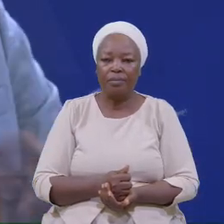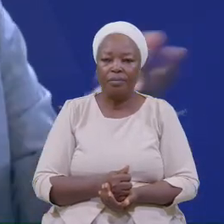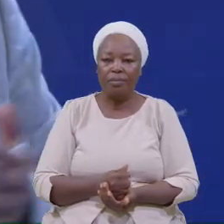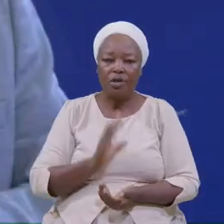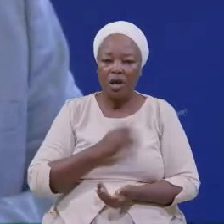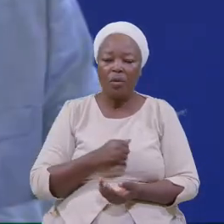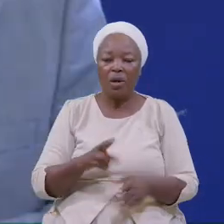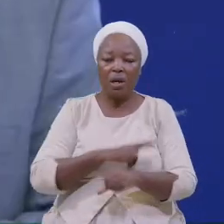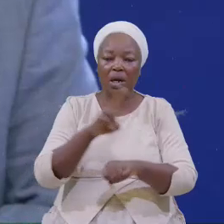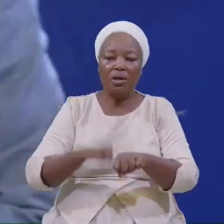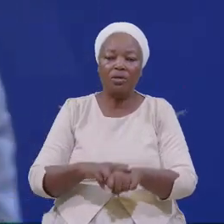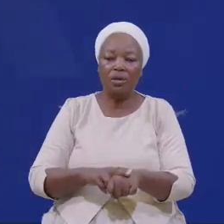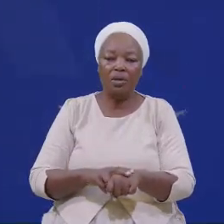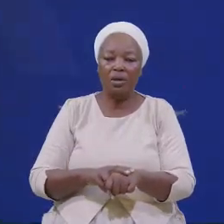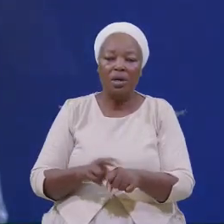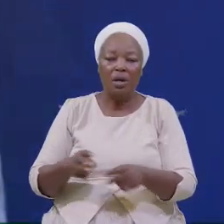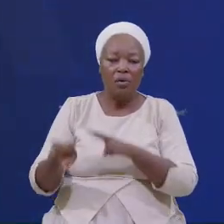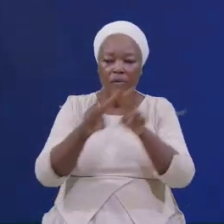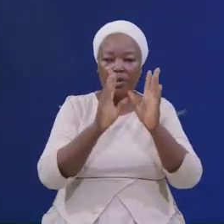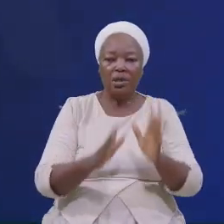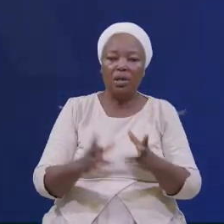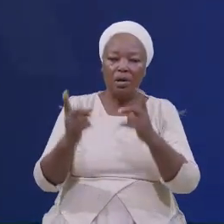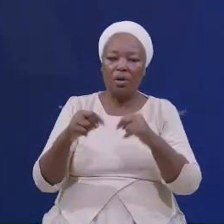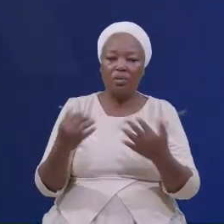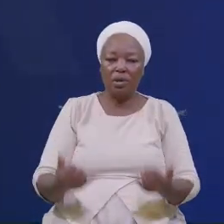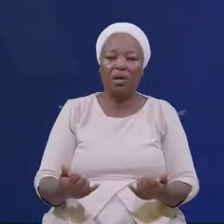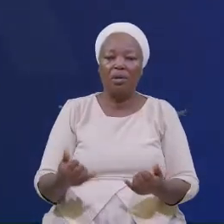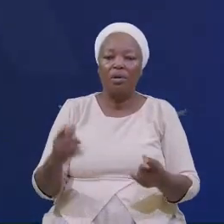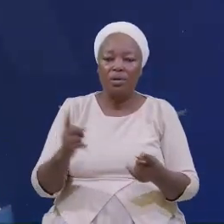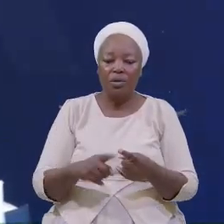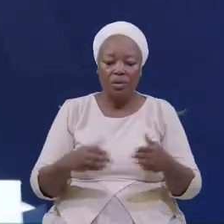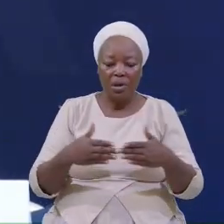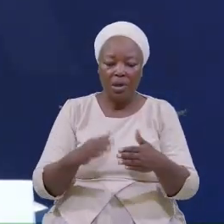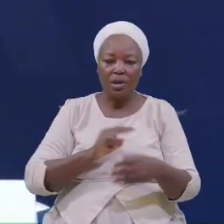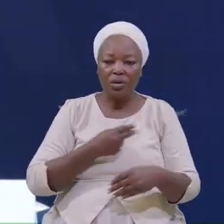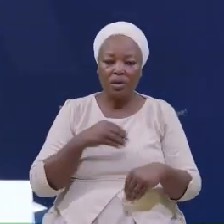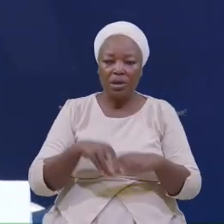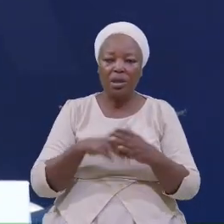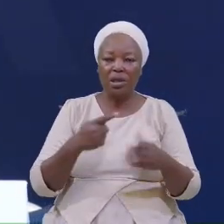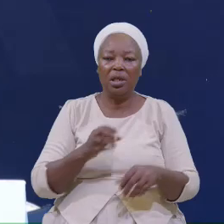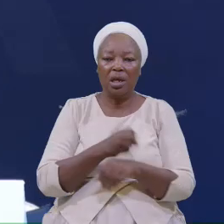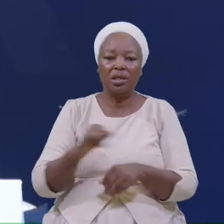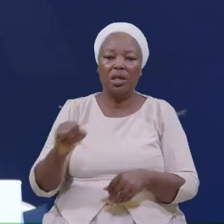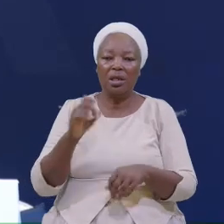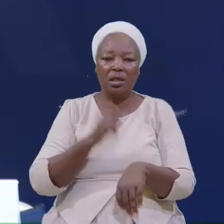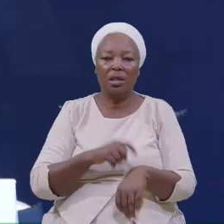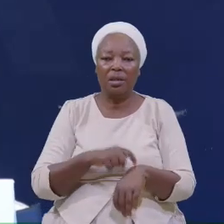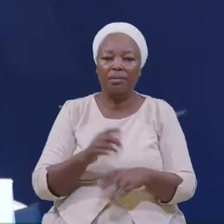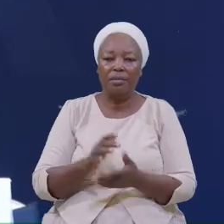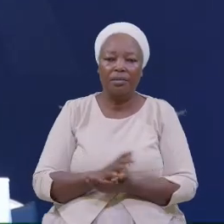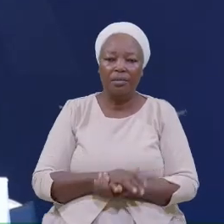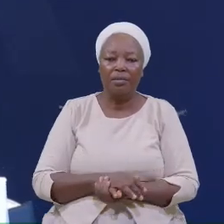National overseer comes now. Pastor Dodi to lead us in the counseling period.